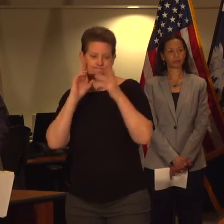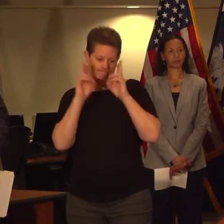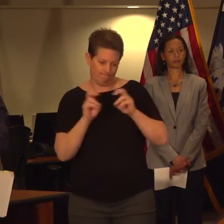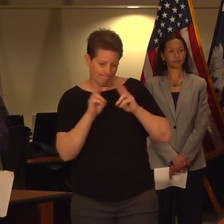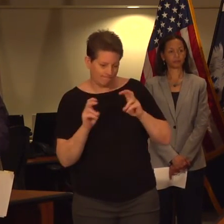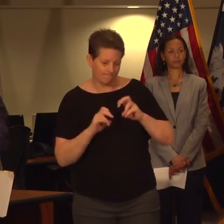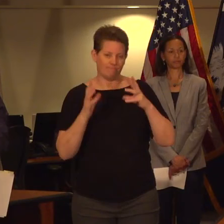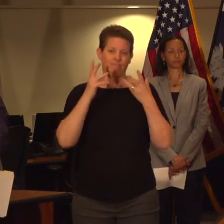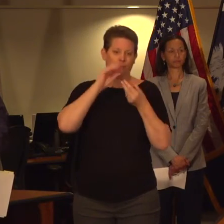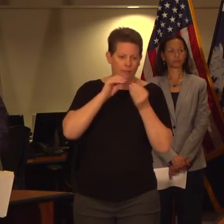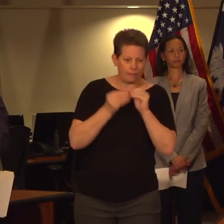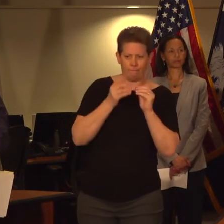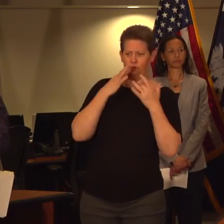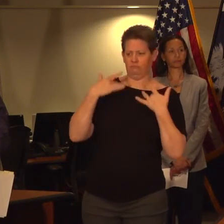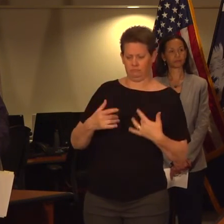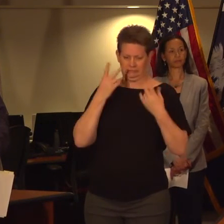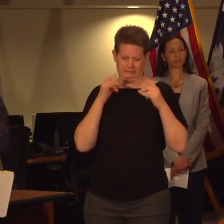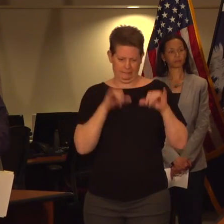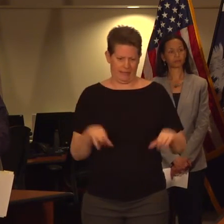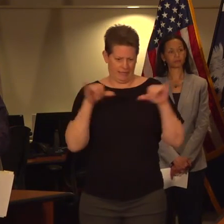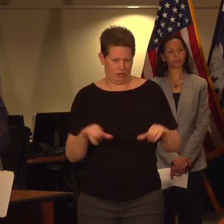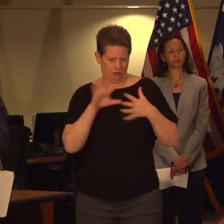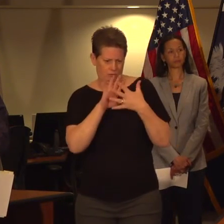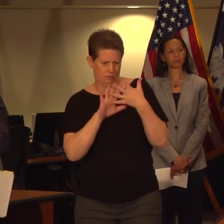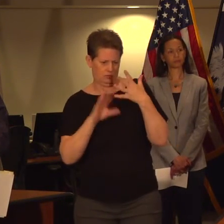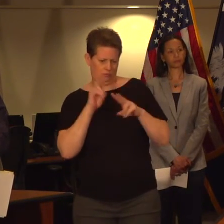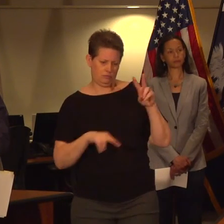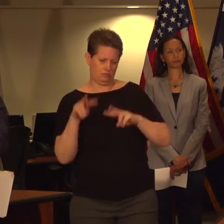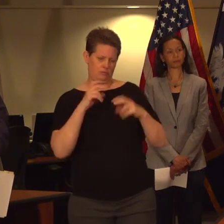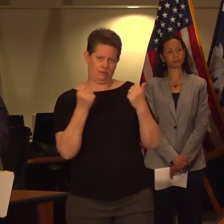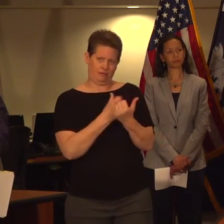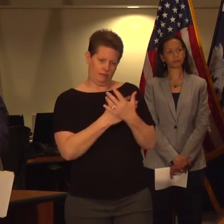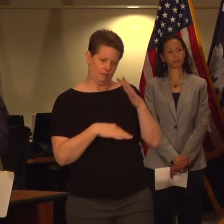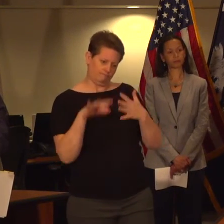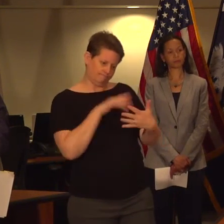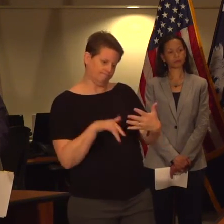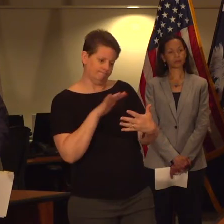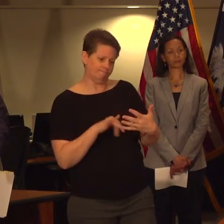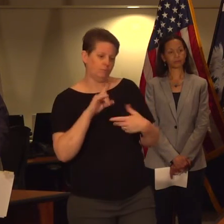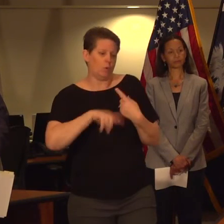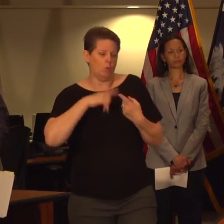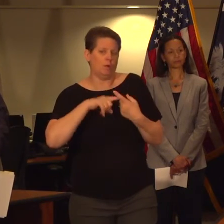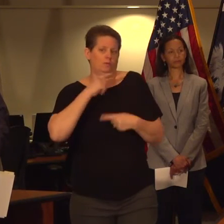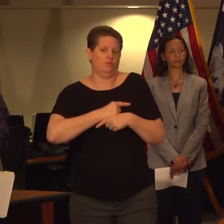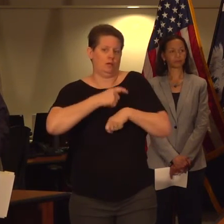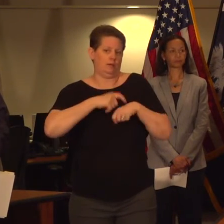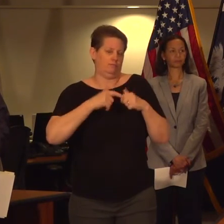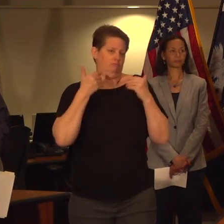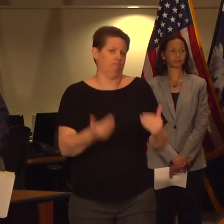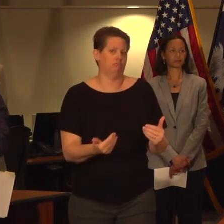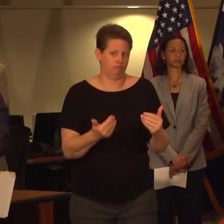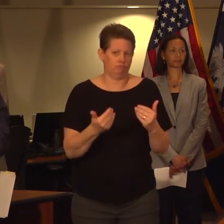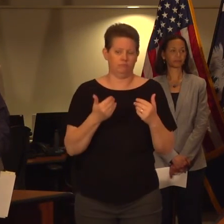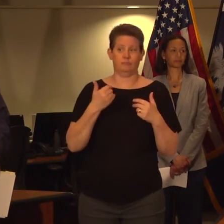the figures, analyzing the trends to see when it is time to take steps concerning those businesses which are closed. We would like to